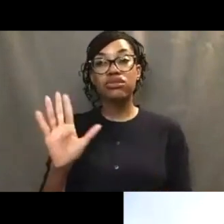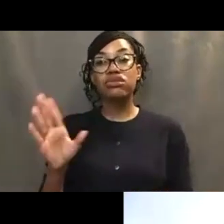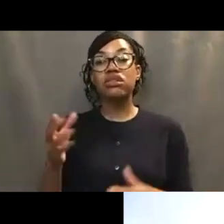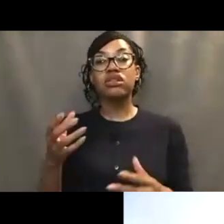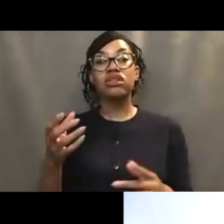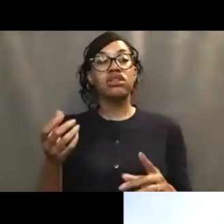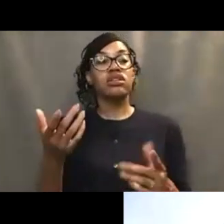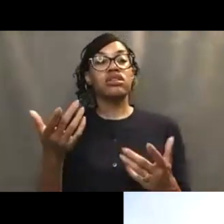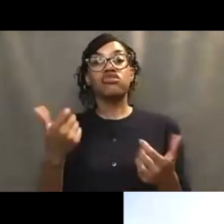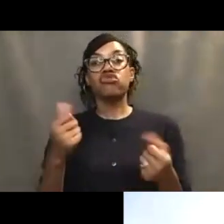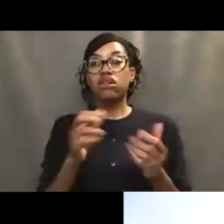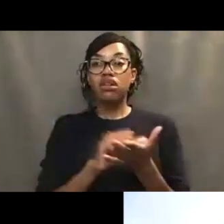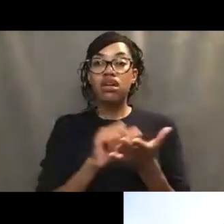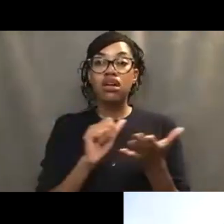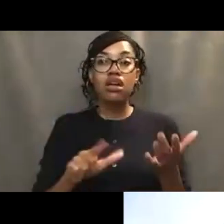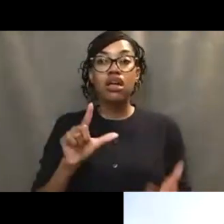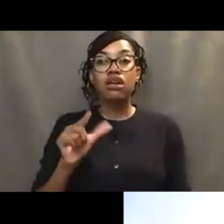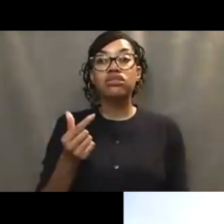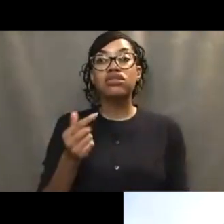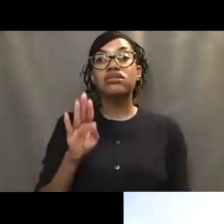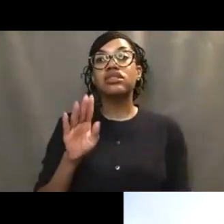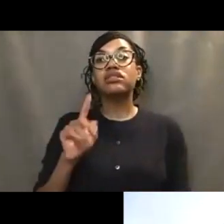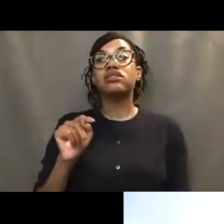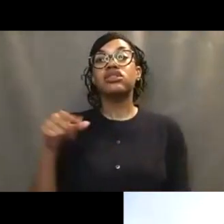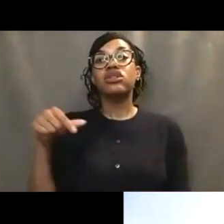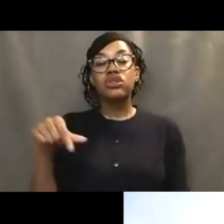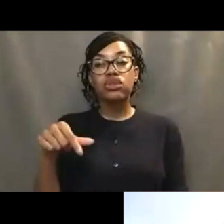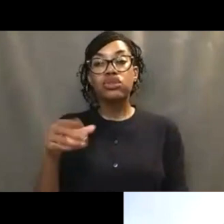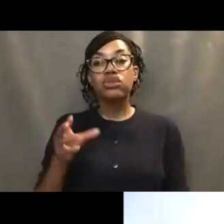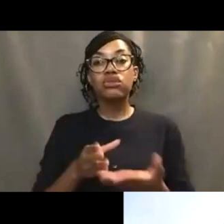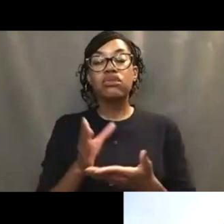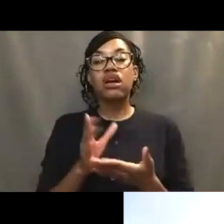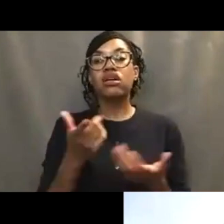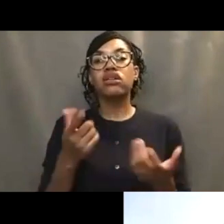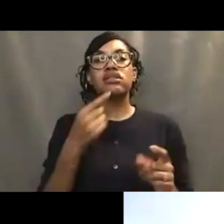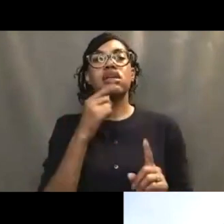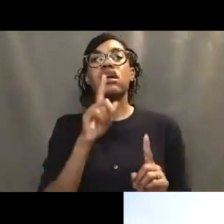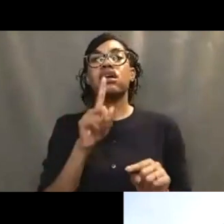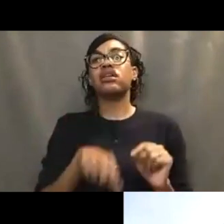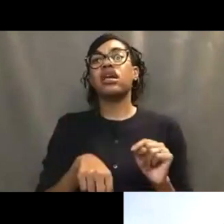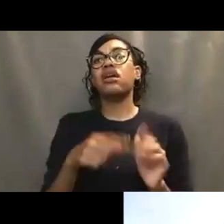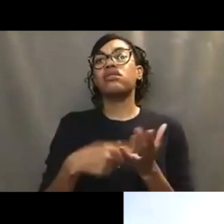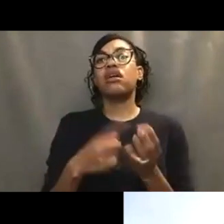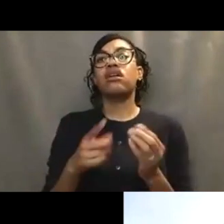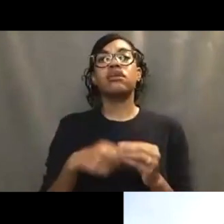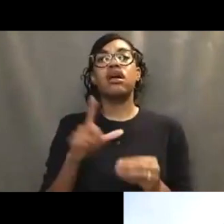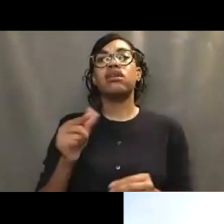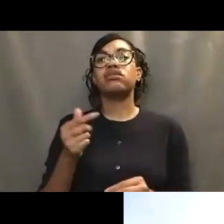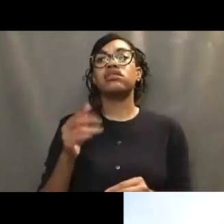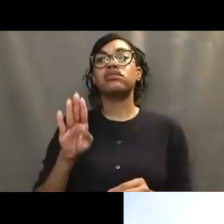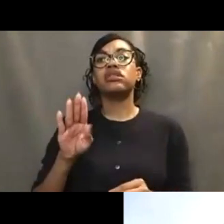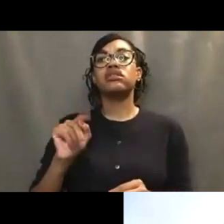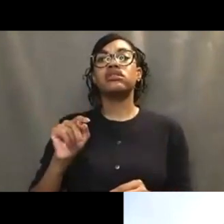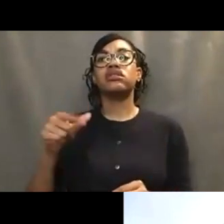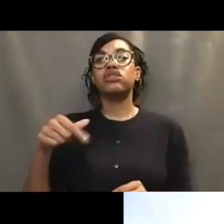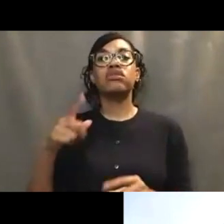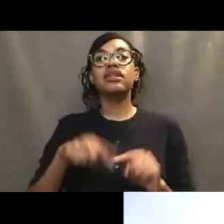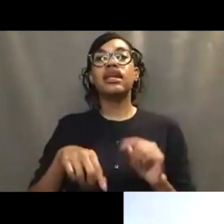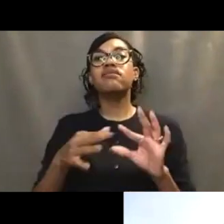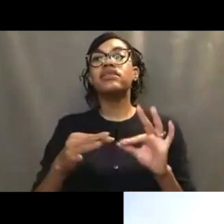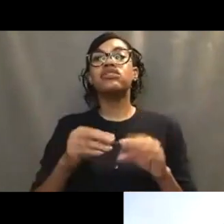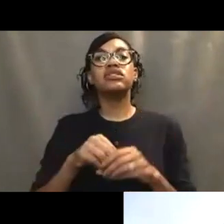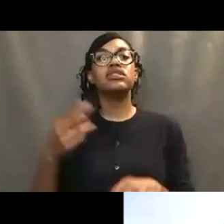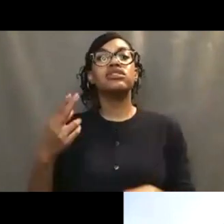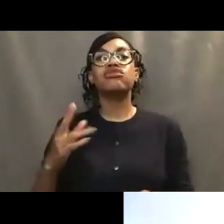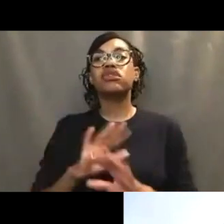LGBTQ people, saying that we cannot portray them in any positive way. They can't even be mentioned in history.